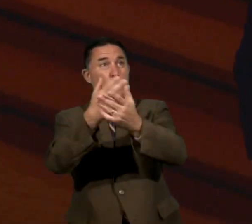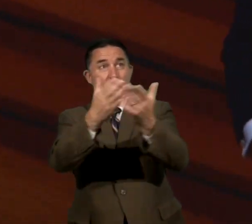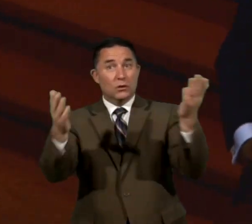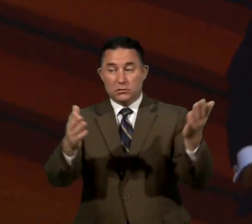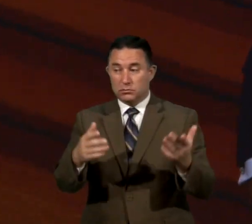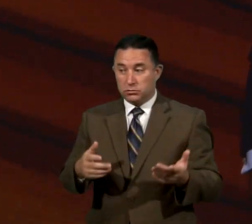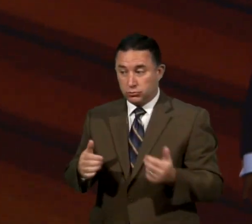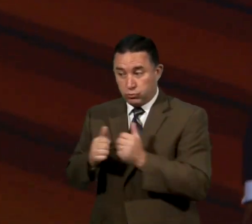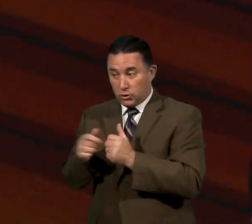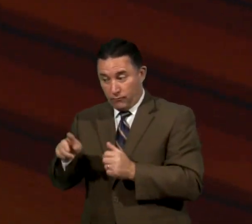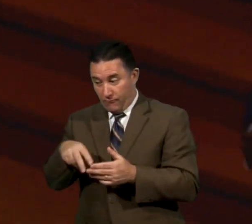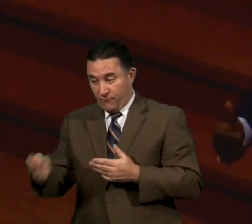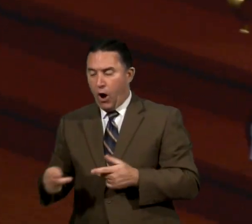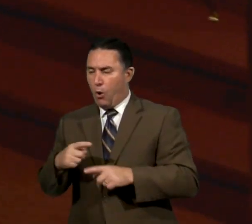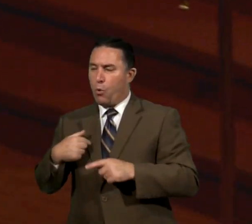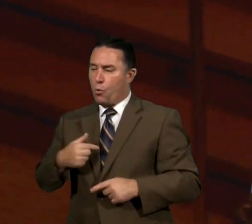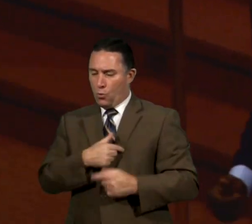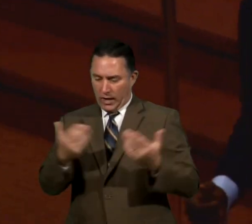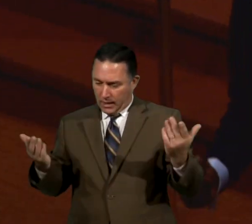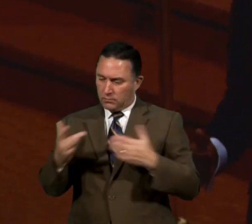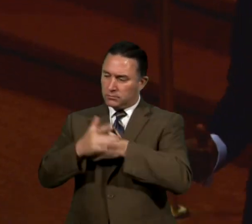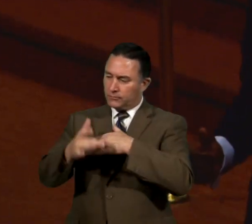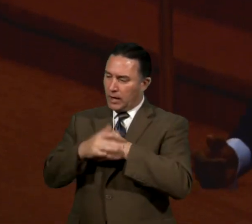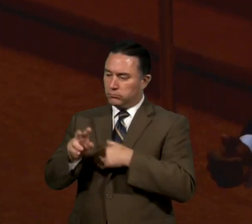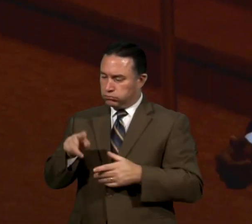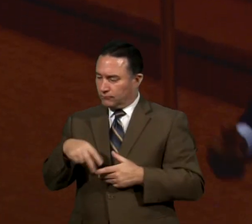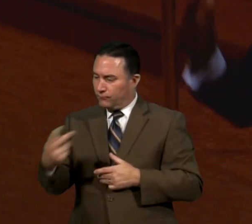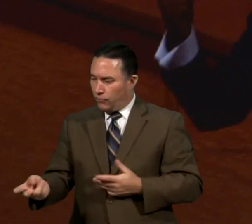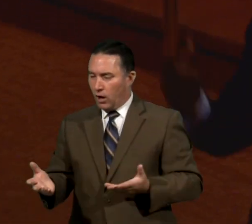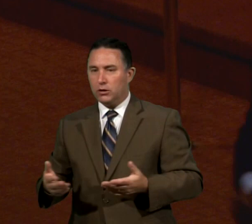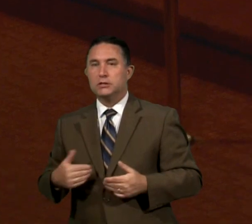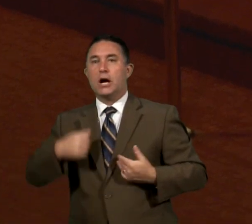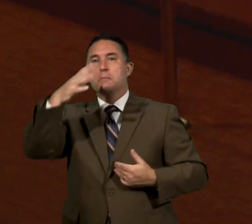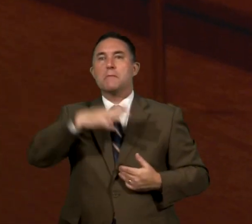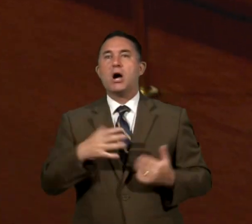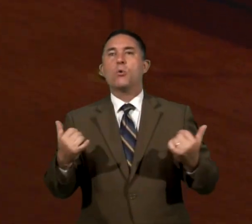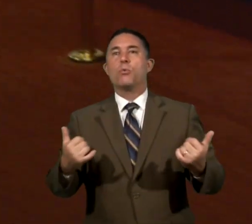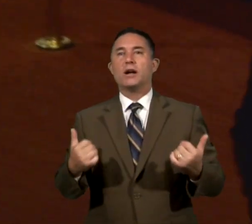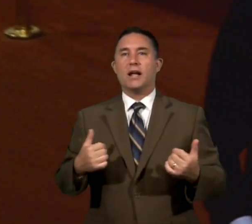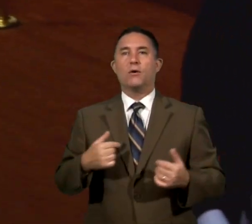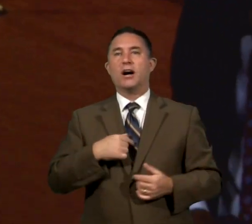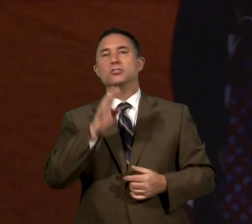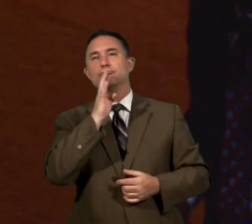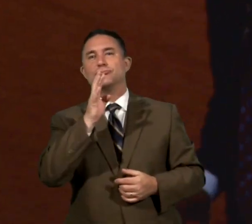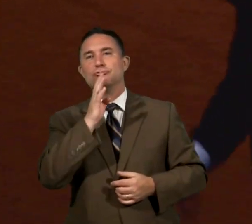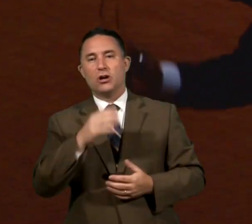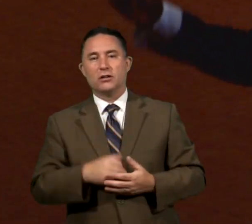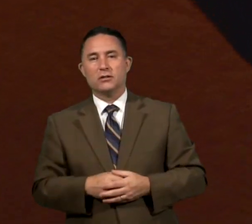to be with you when you fall, but we're going to be here with you. There's a young man right now, as I speak.